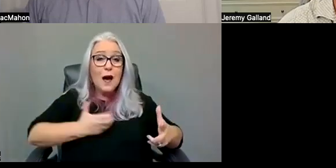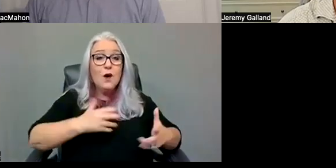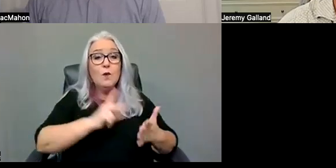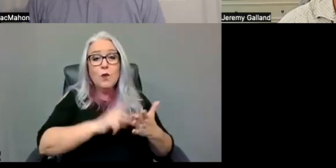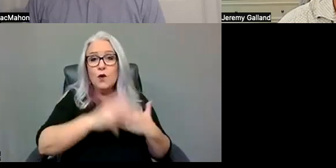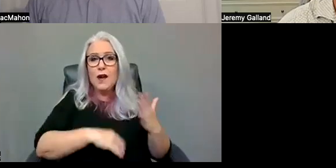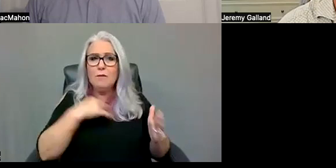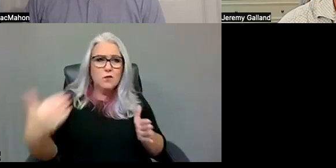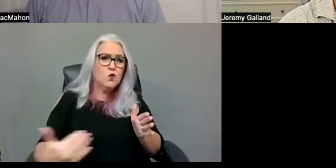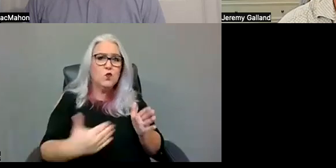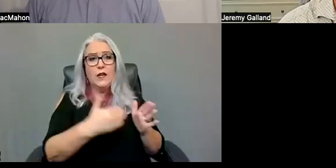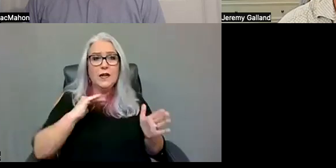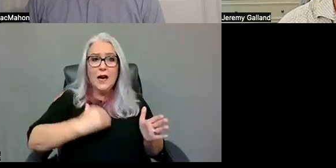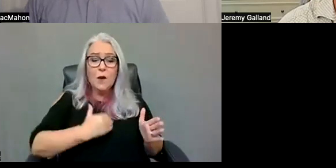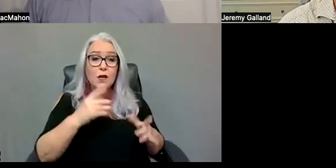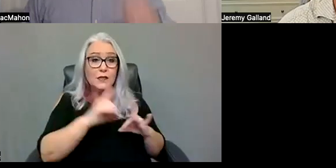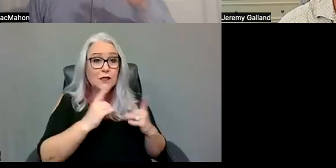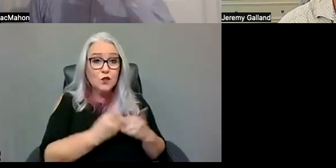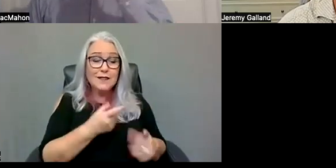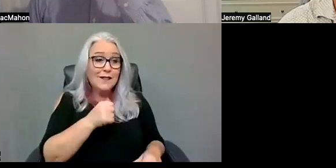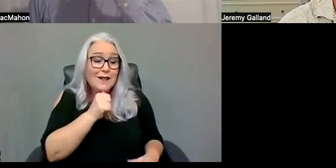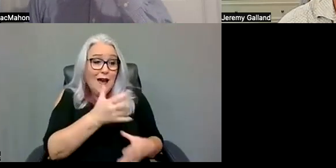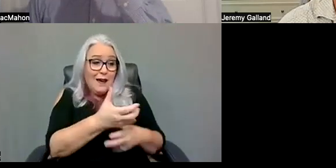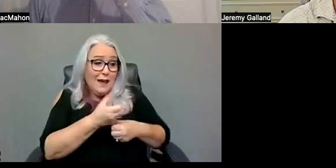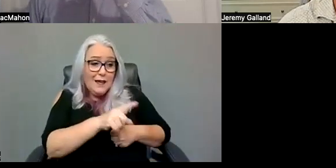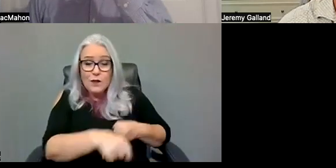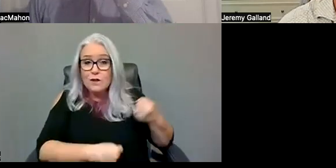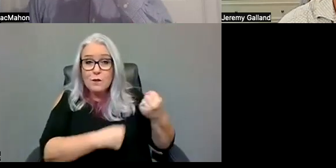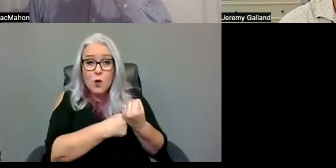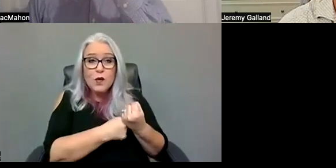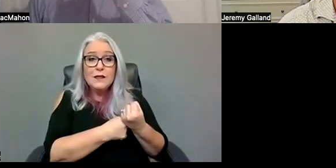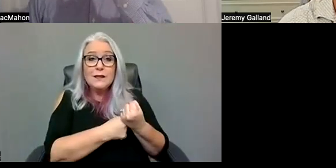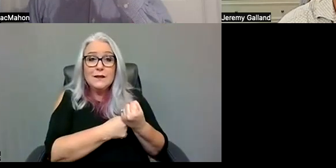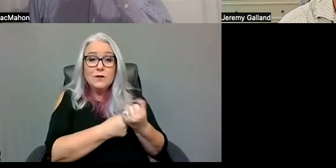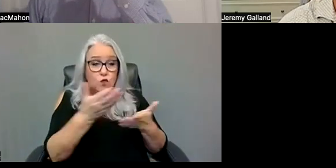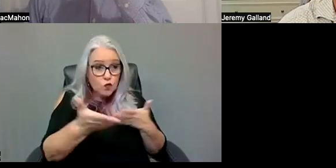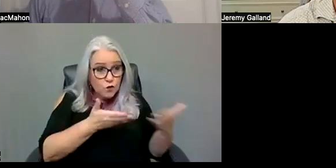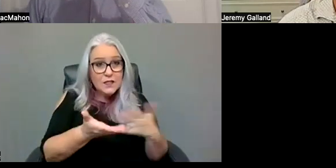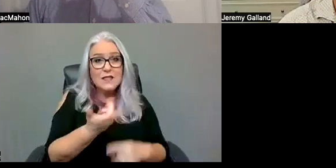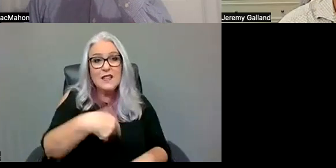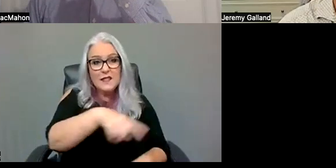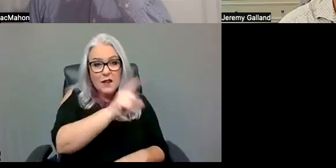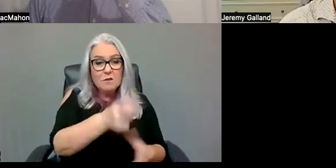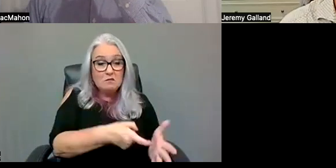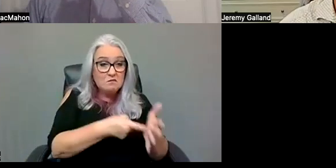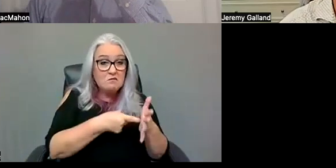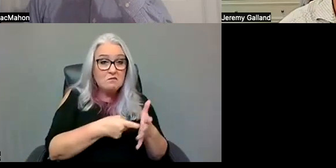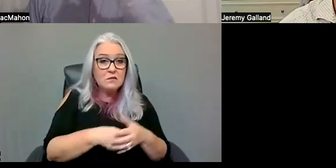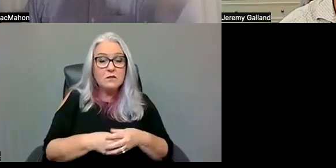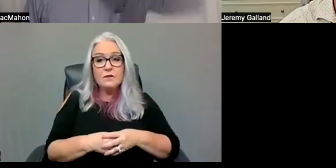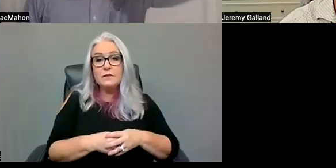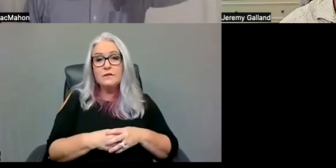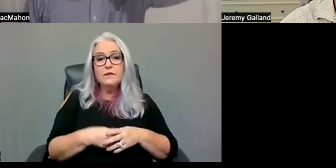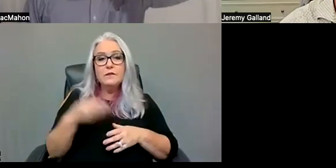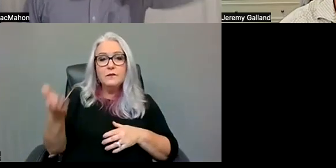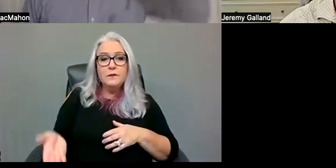our district and saying that they are not getting the support they need. Okay, thank you.